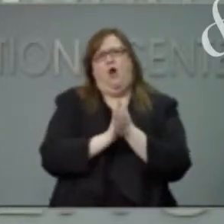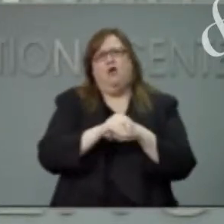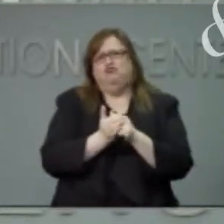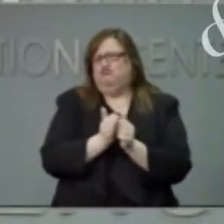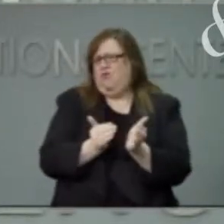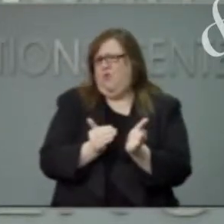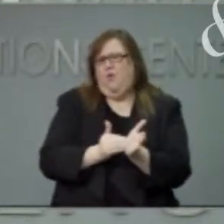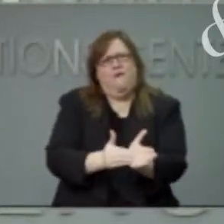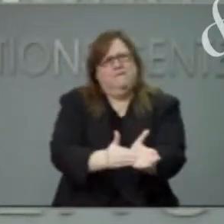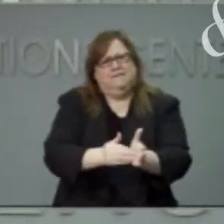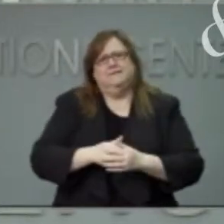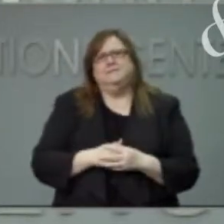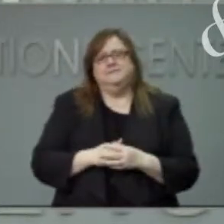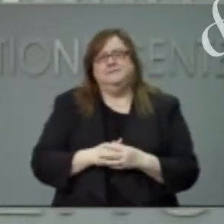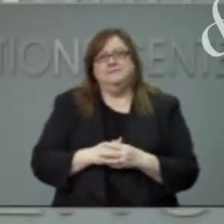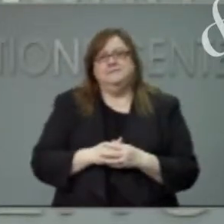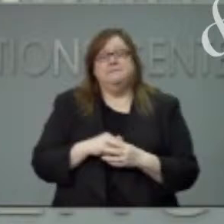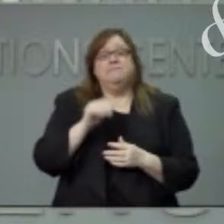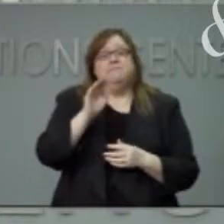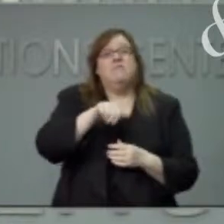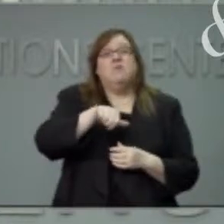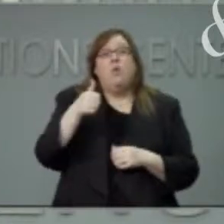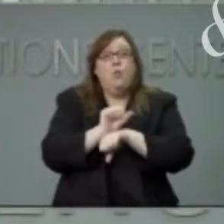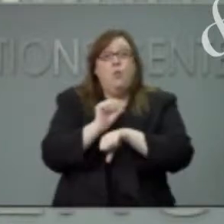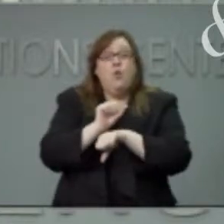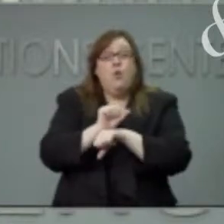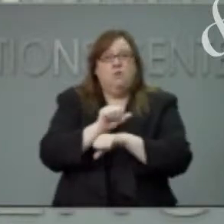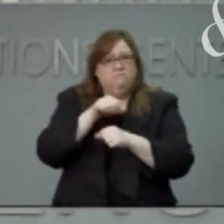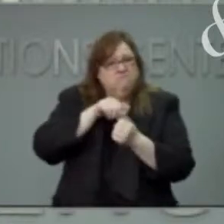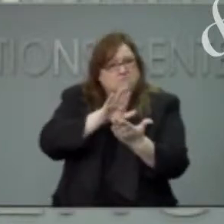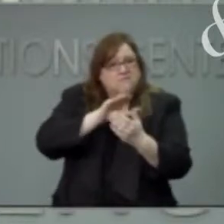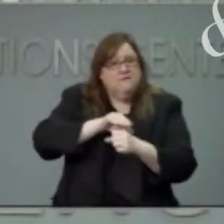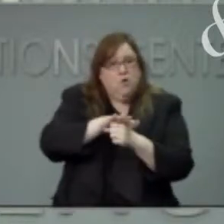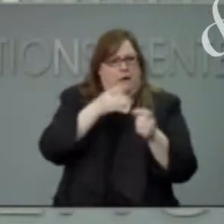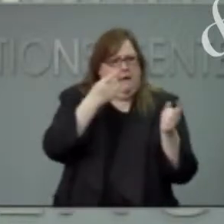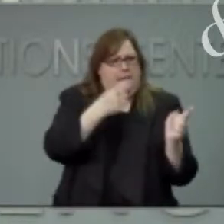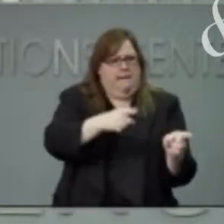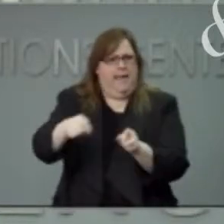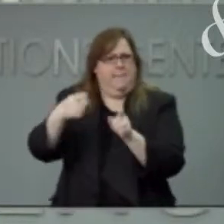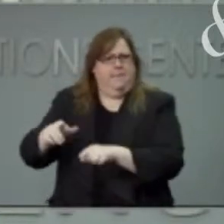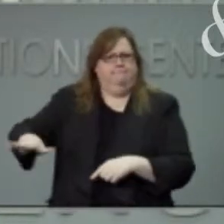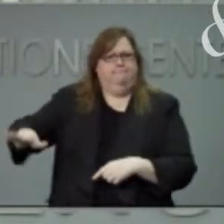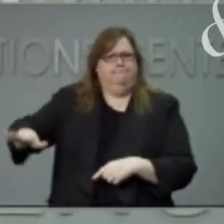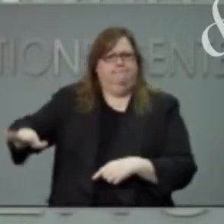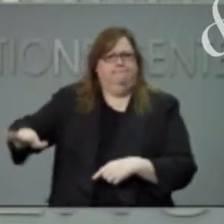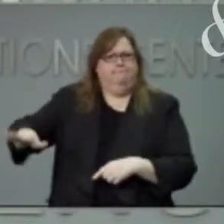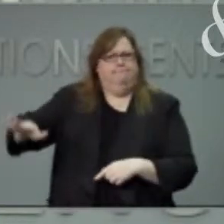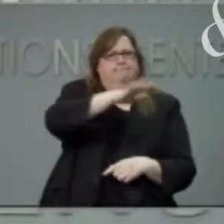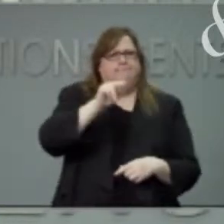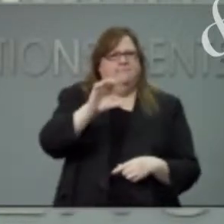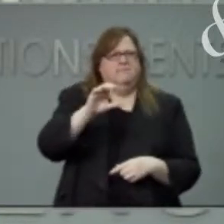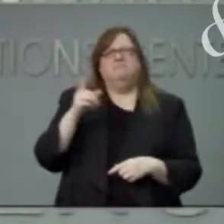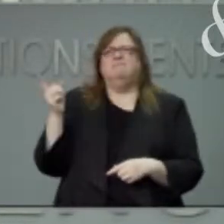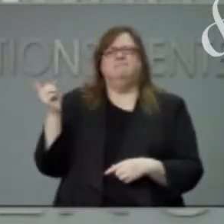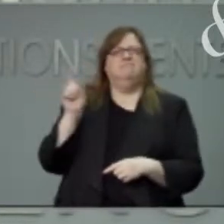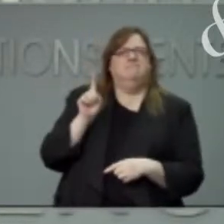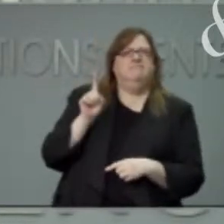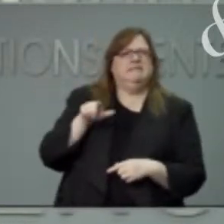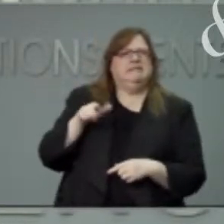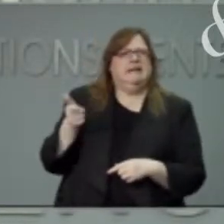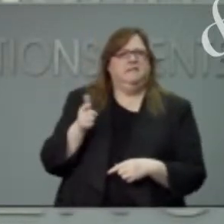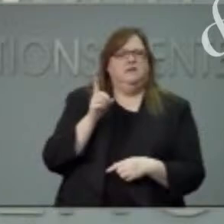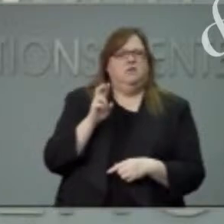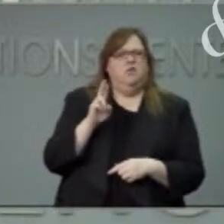Other important work in fighting the virus is going on across the state. And I'm going to ask Dr. Mandy Cohen, our Secretary of the Department of Health and Human